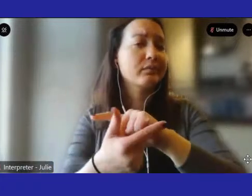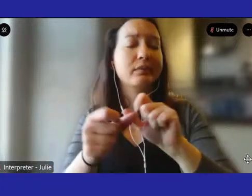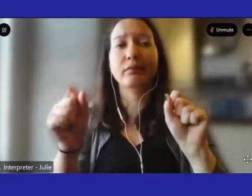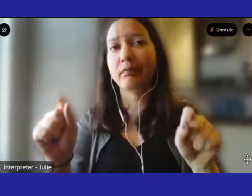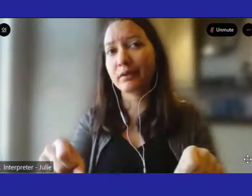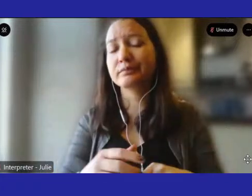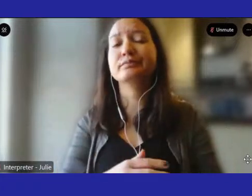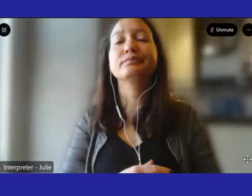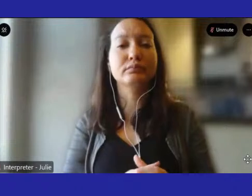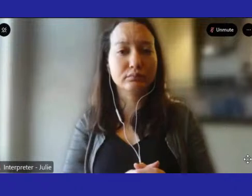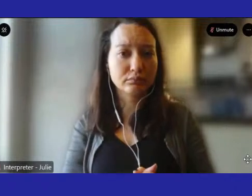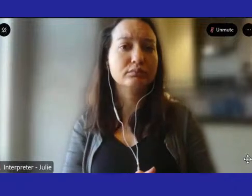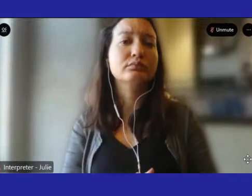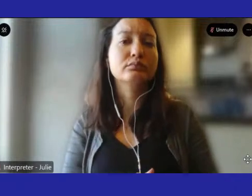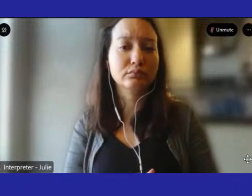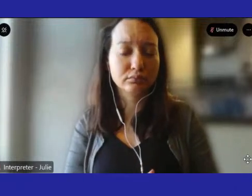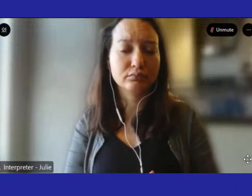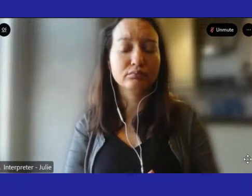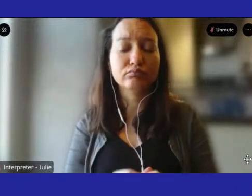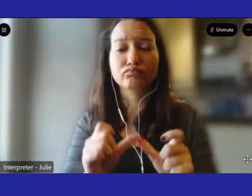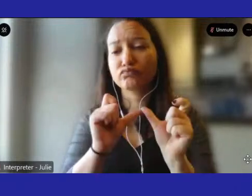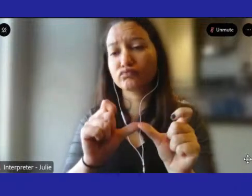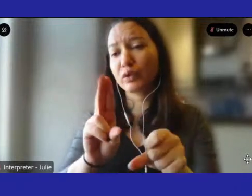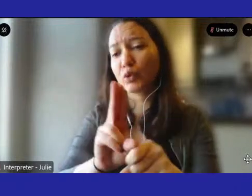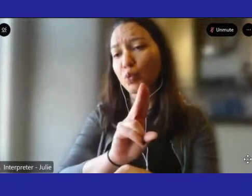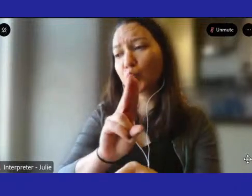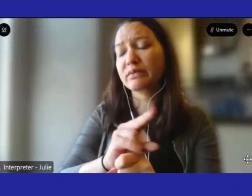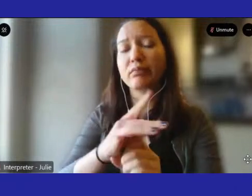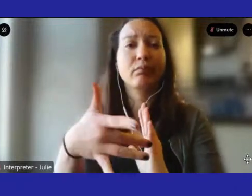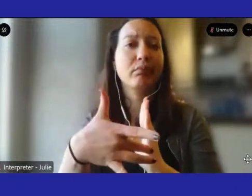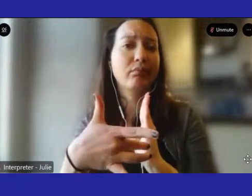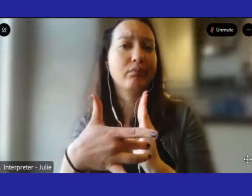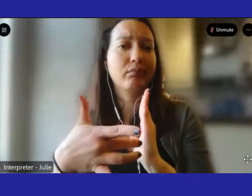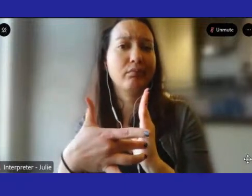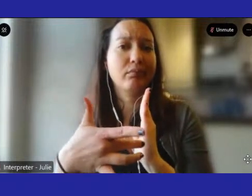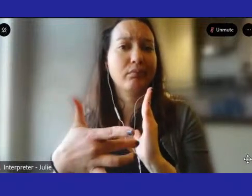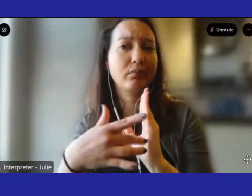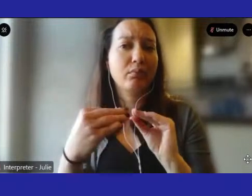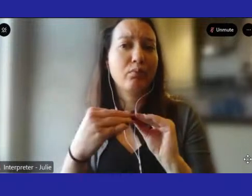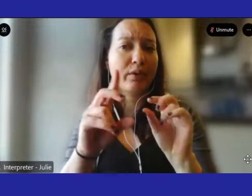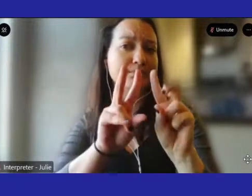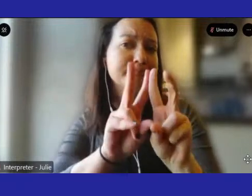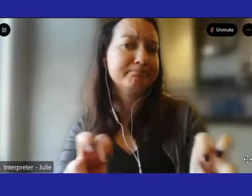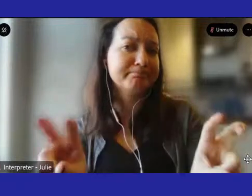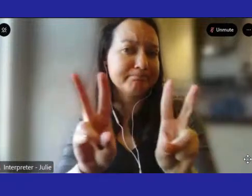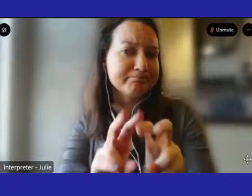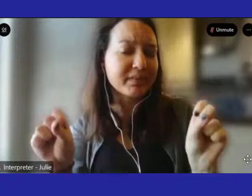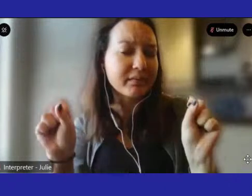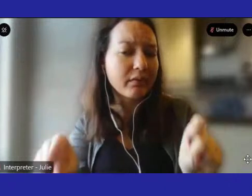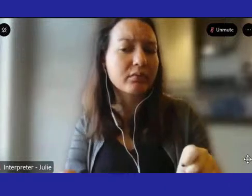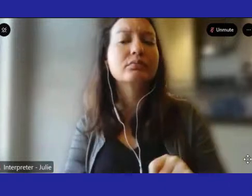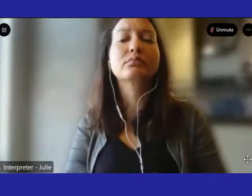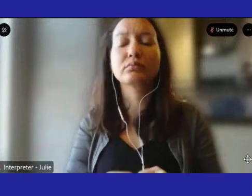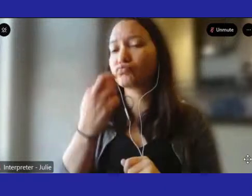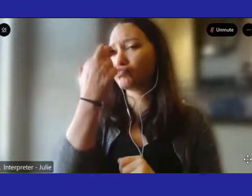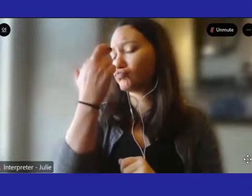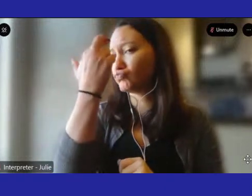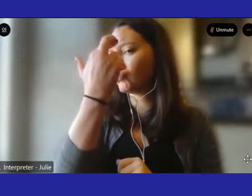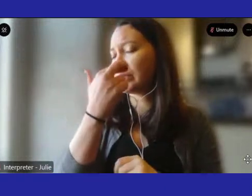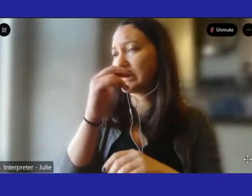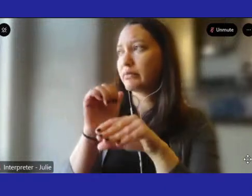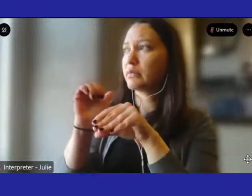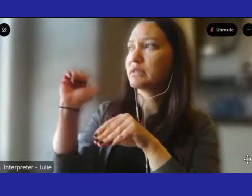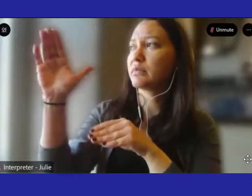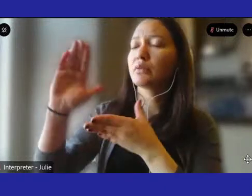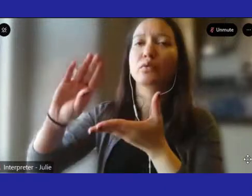then continue to utilize their technology for further analytics. So that's the reason they've submitted a waiver.